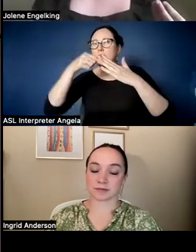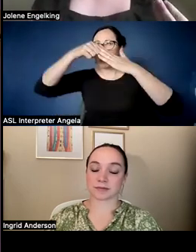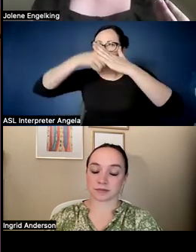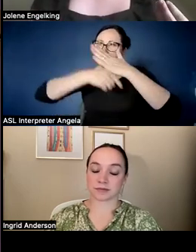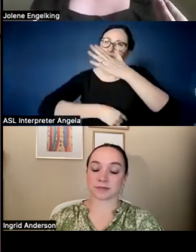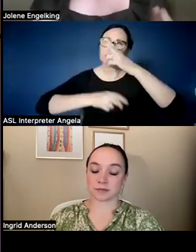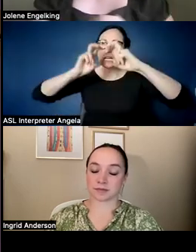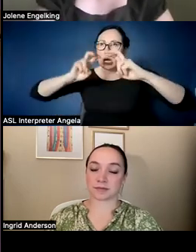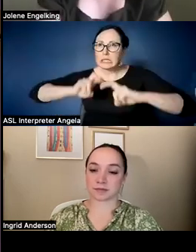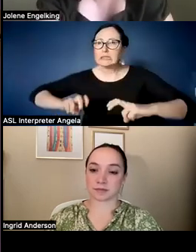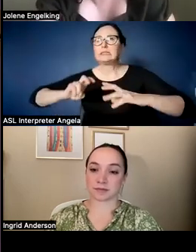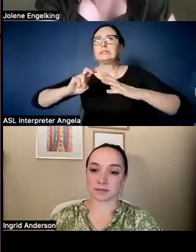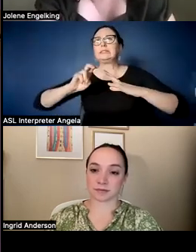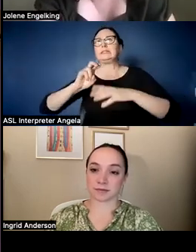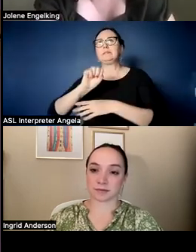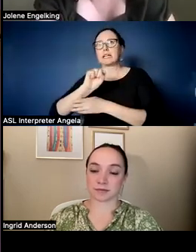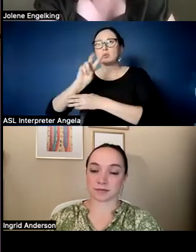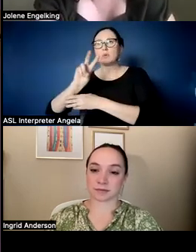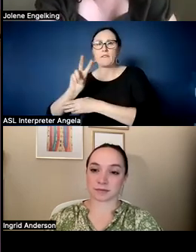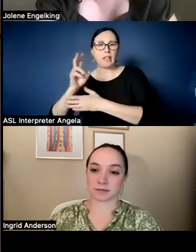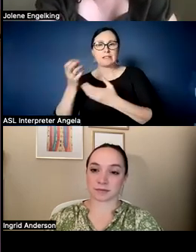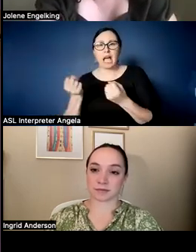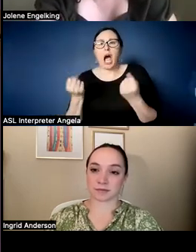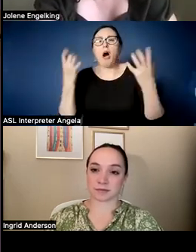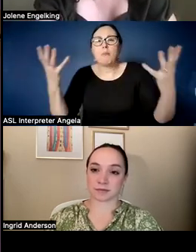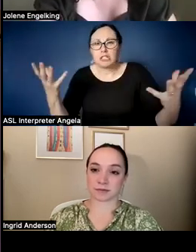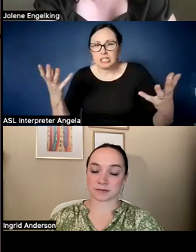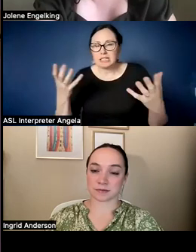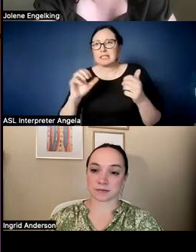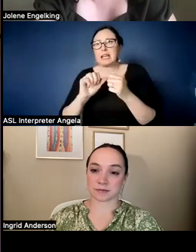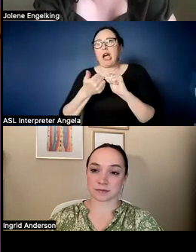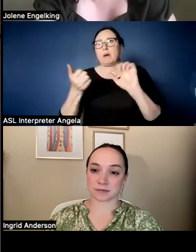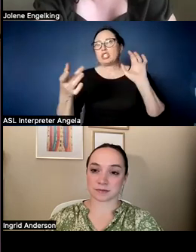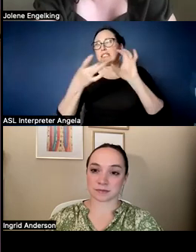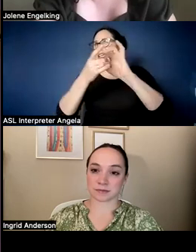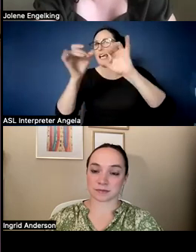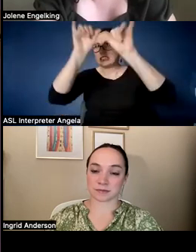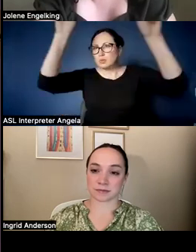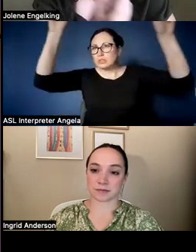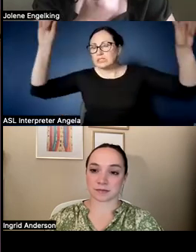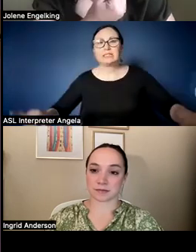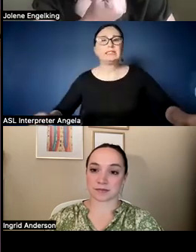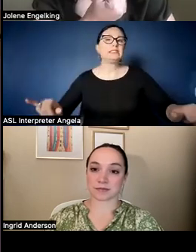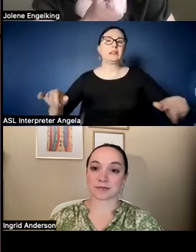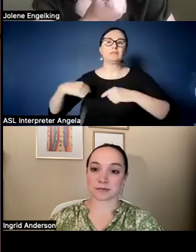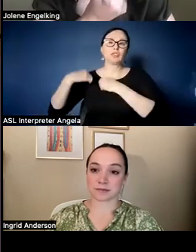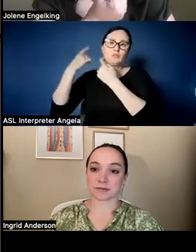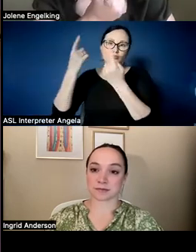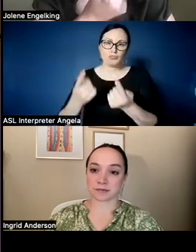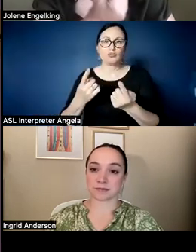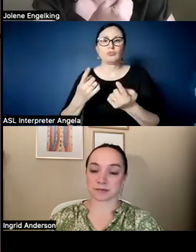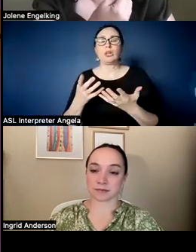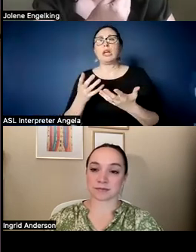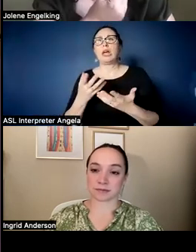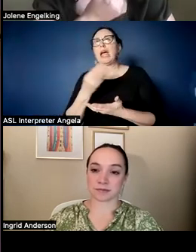it is. And also often makes things in your own life or your own family or in your own friends start to click and start to understand